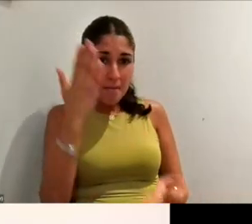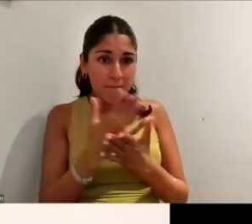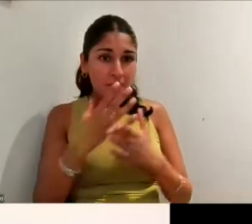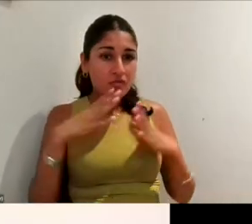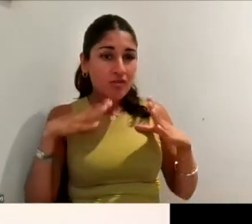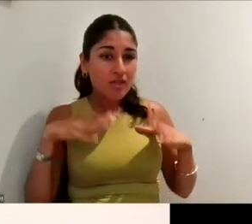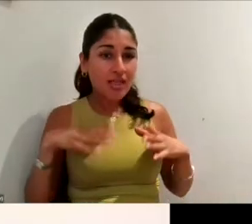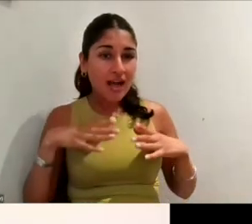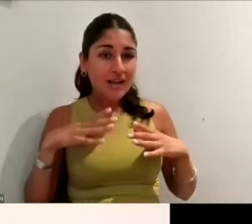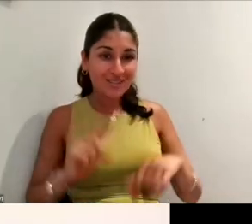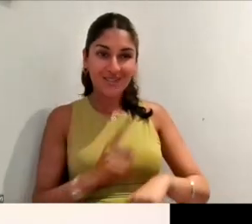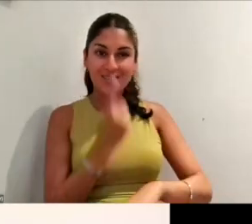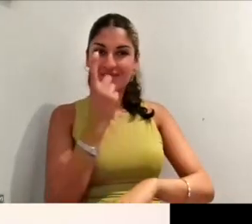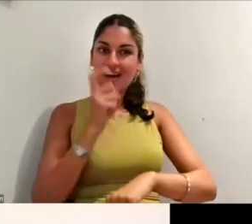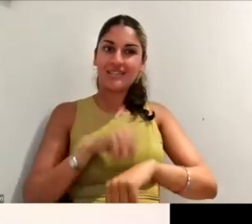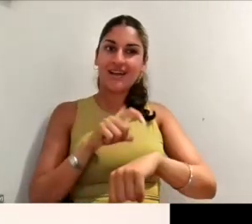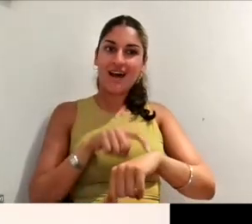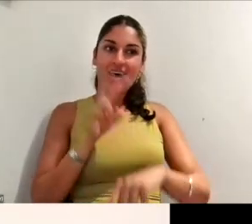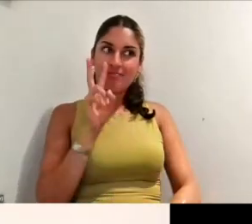It's wonderful.